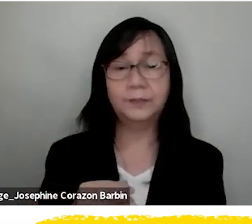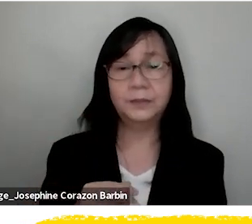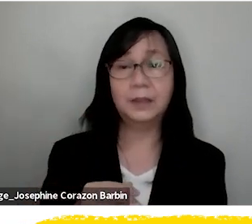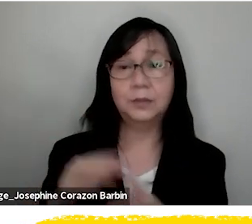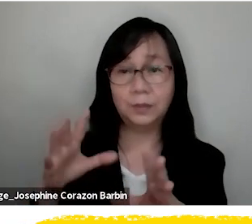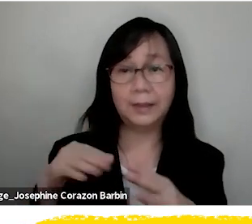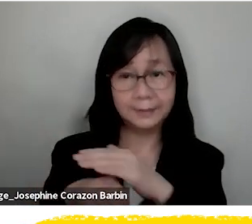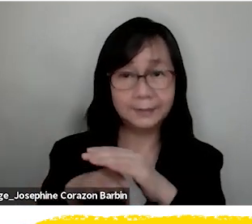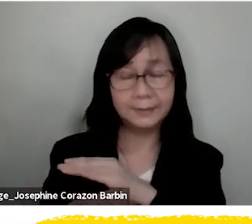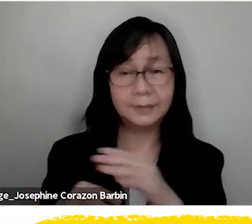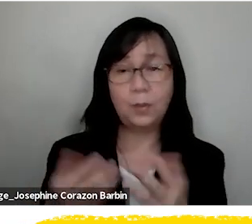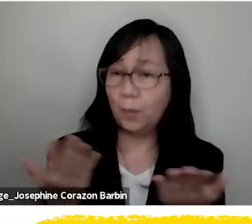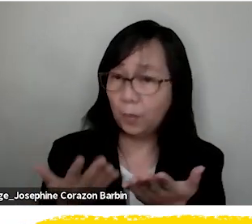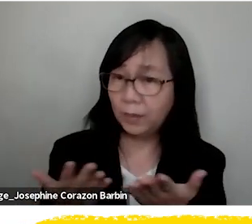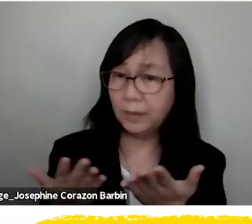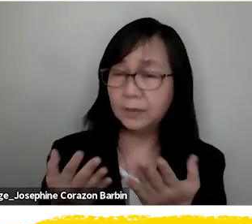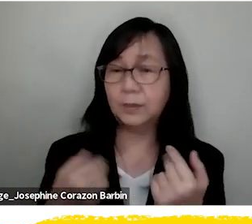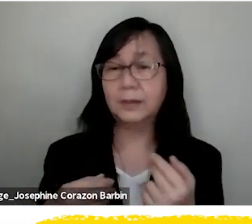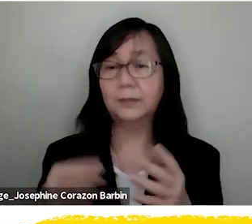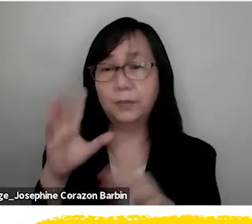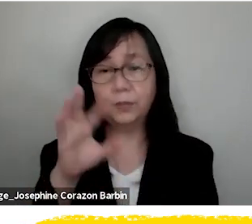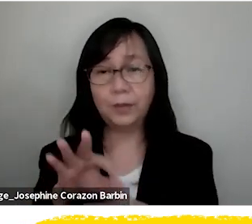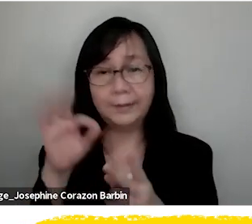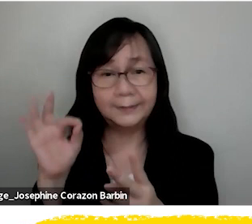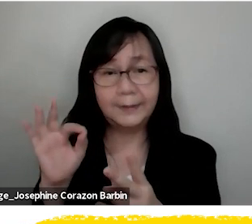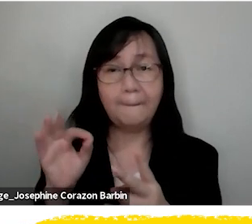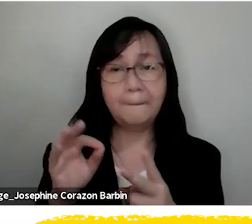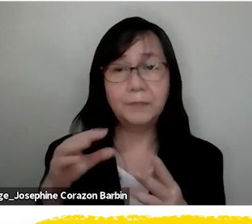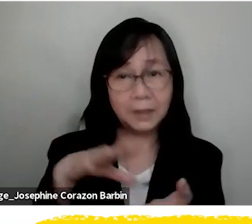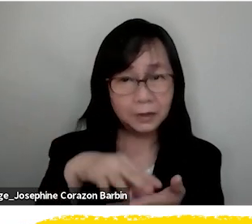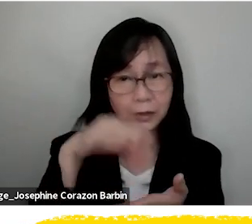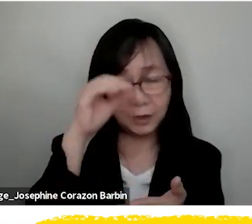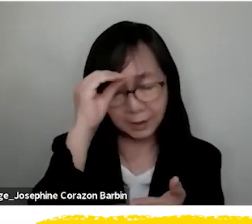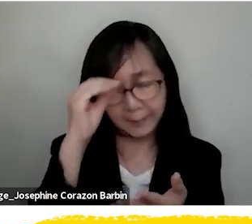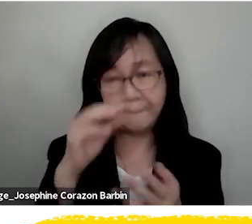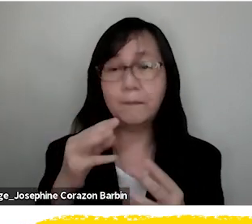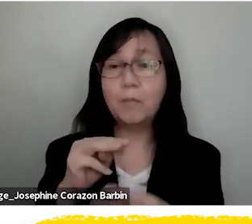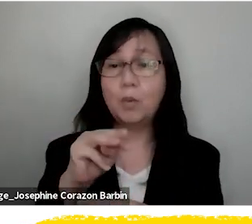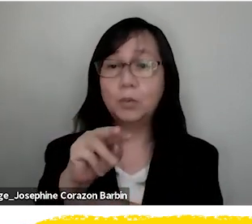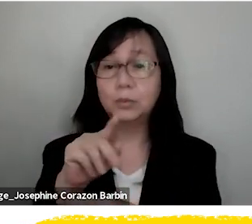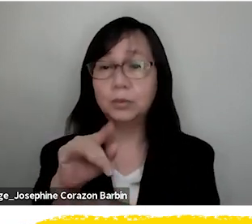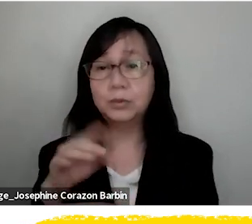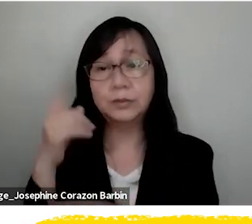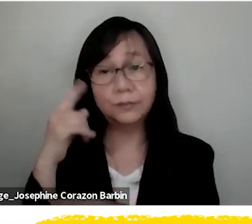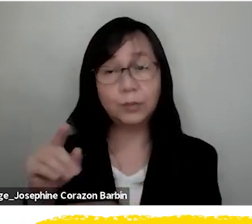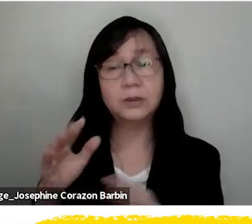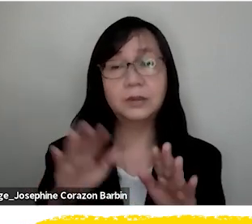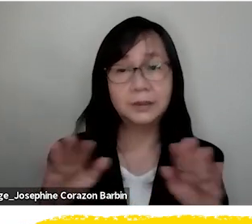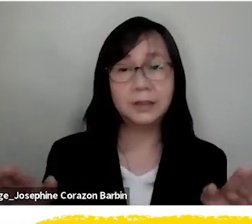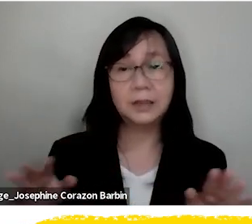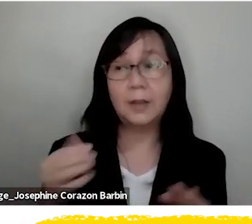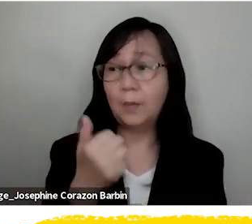link, where you can find e-learning modules for children, among other tools.